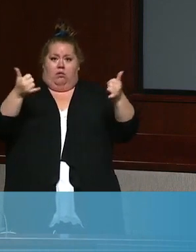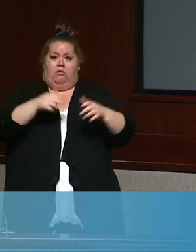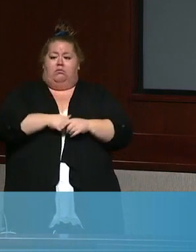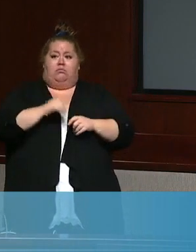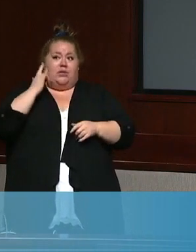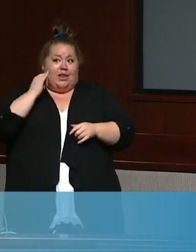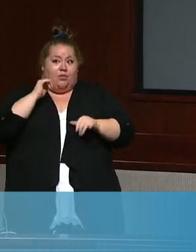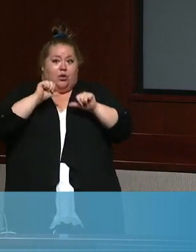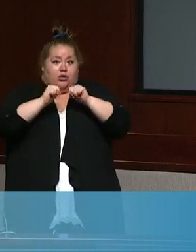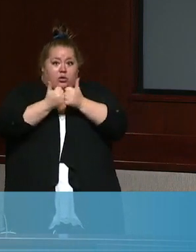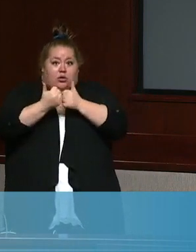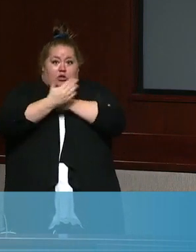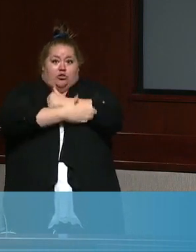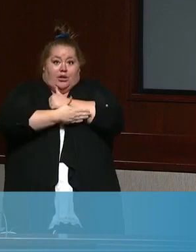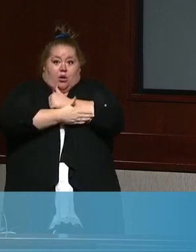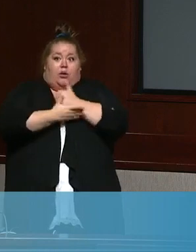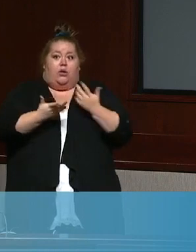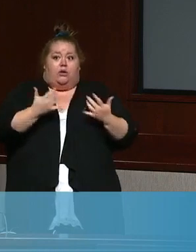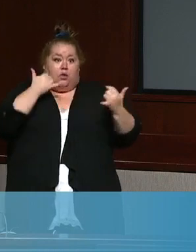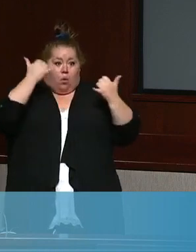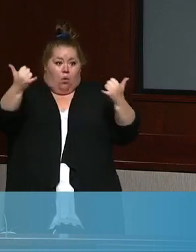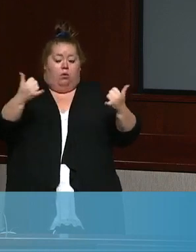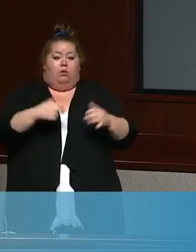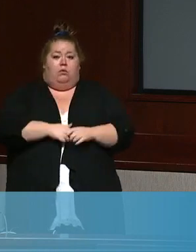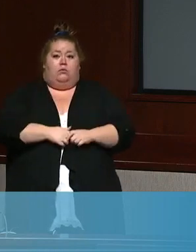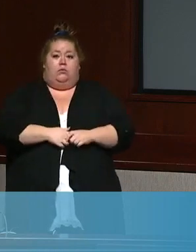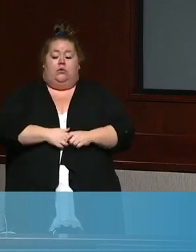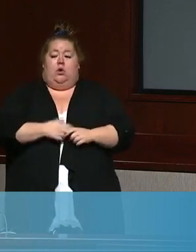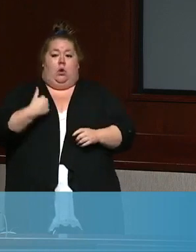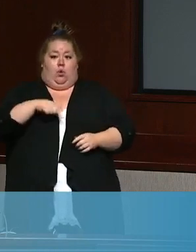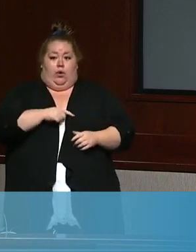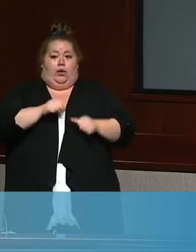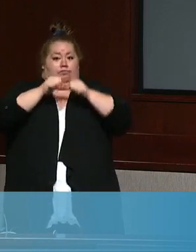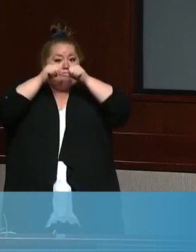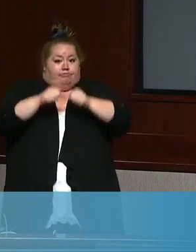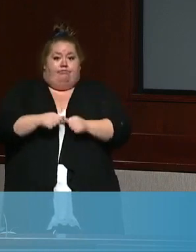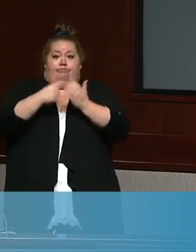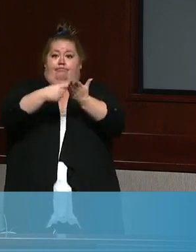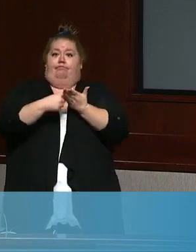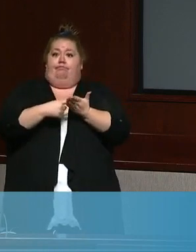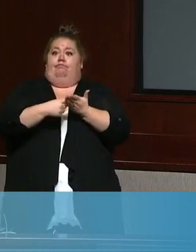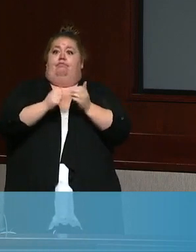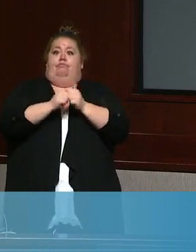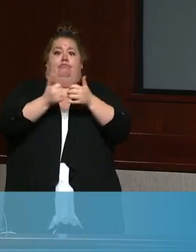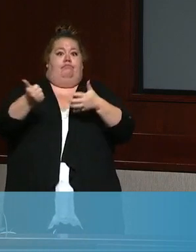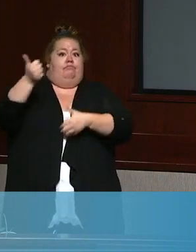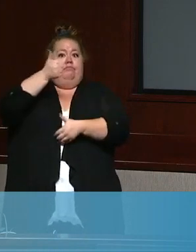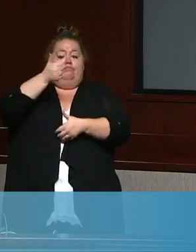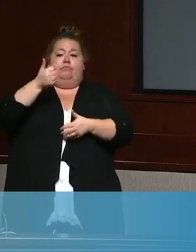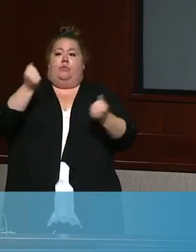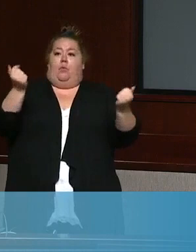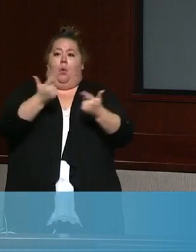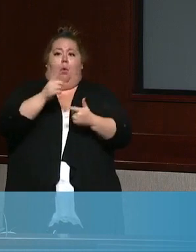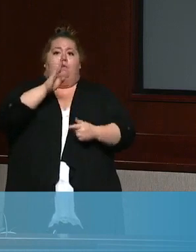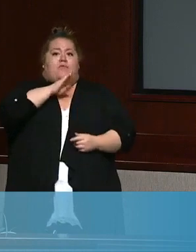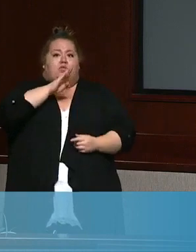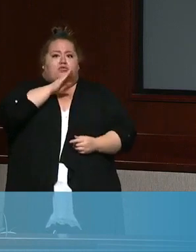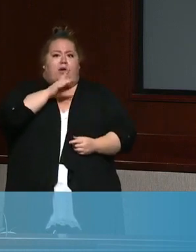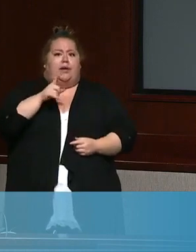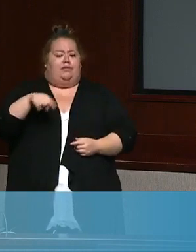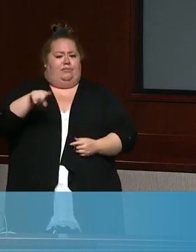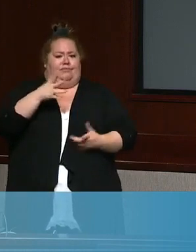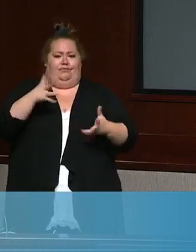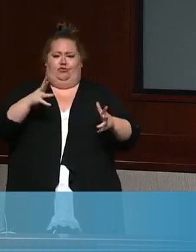Counties. They have ongoing discussions with the administration. They express on behalf